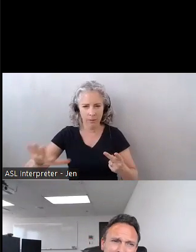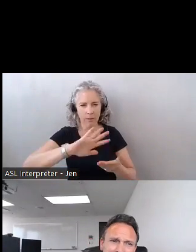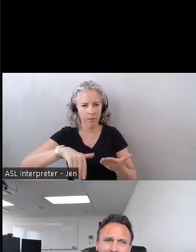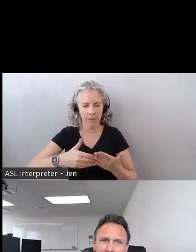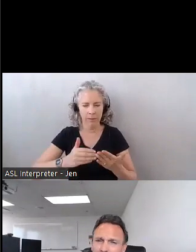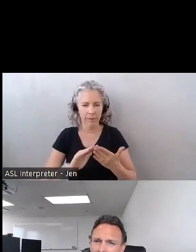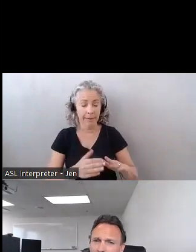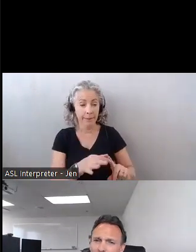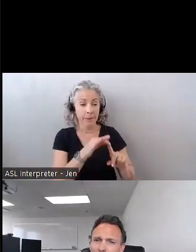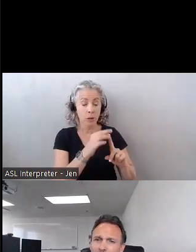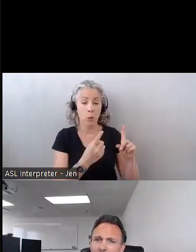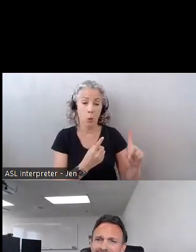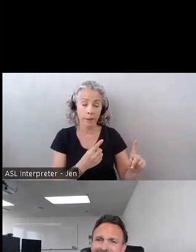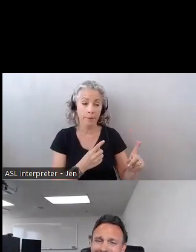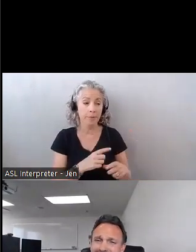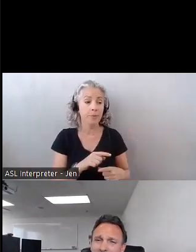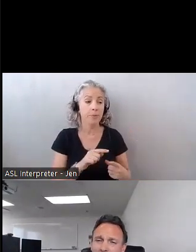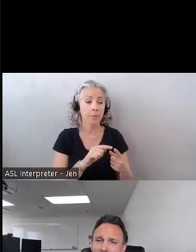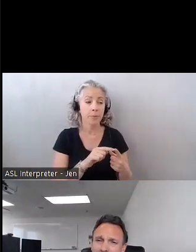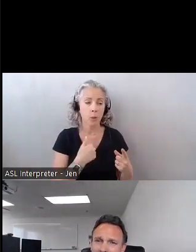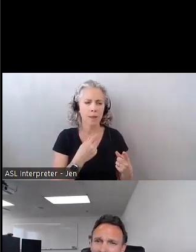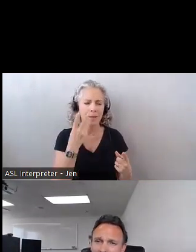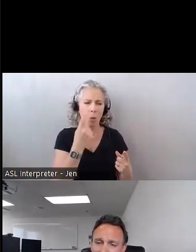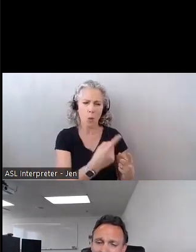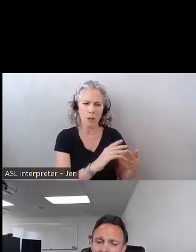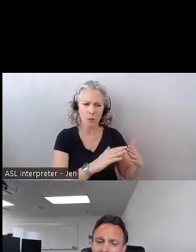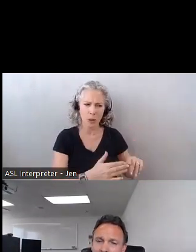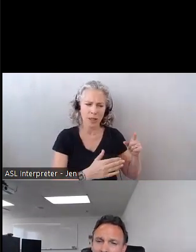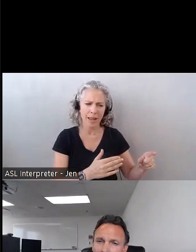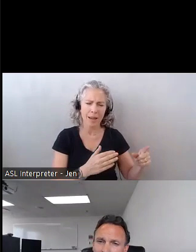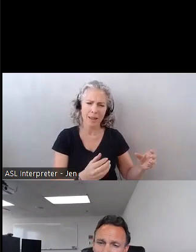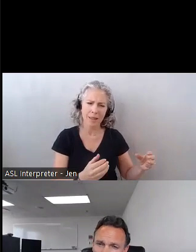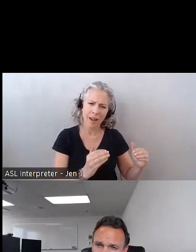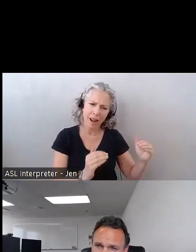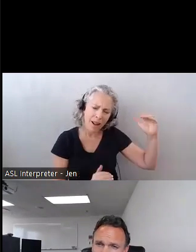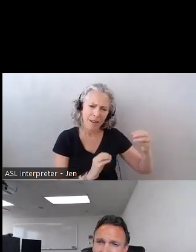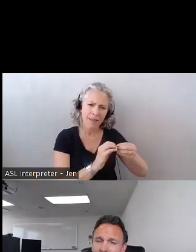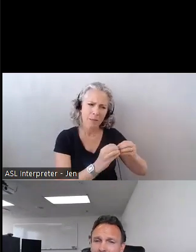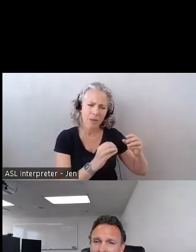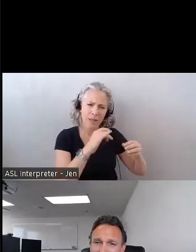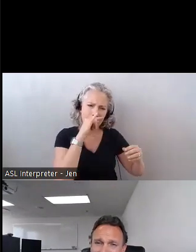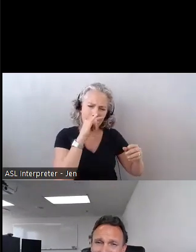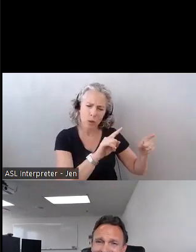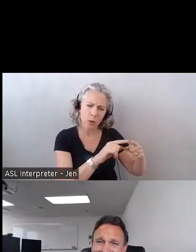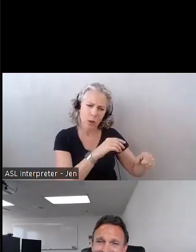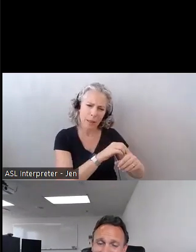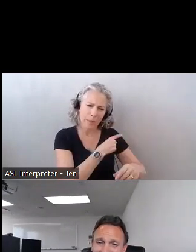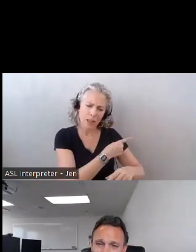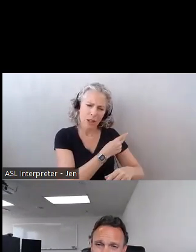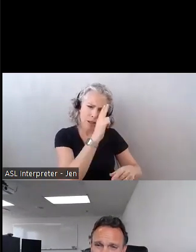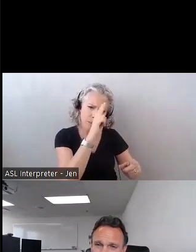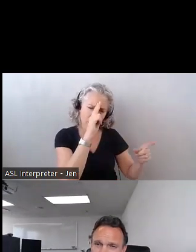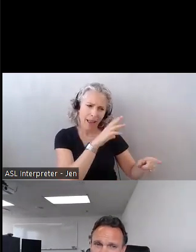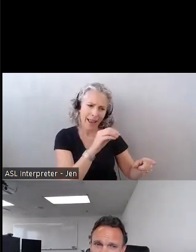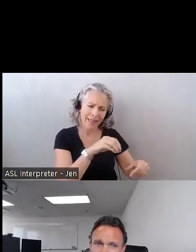community in particular, in Bartlesville, Oklahoma, we were seeing a disproportionate amount of kids going both to inpatient hospitalization and into